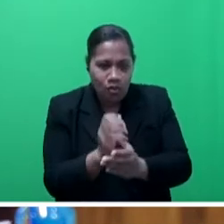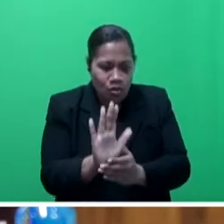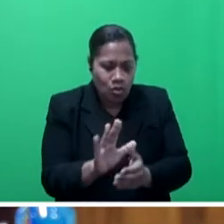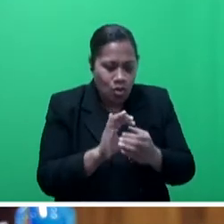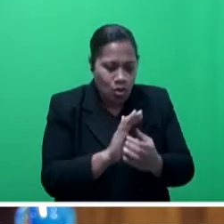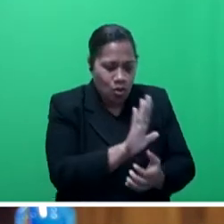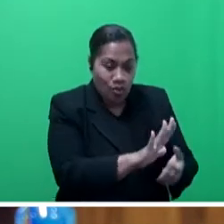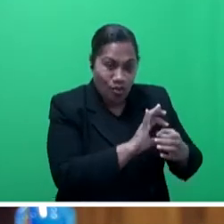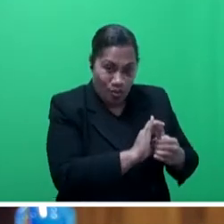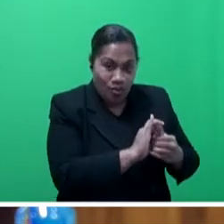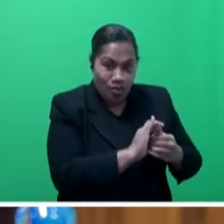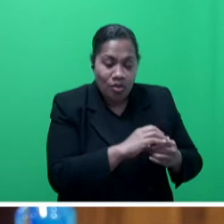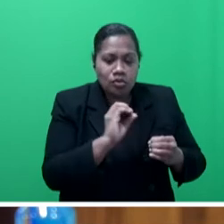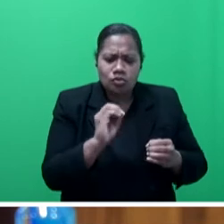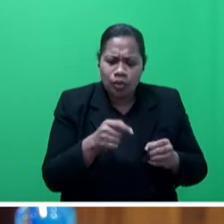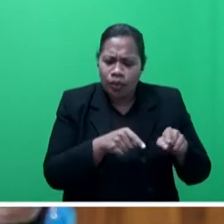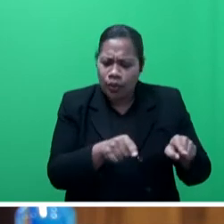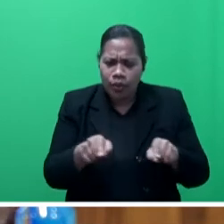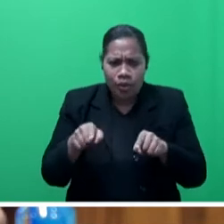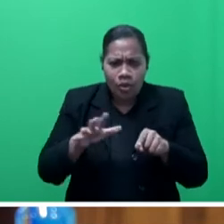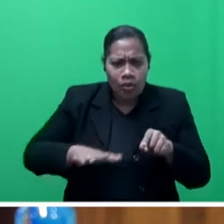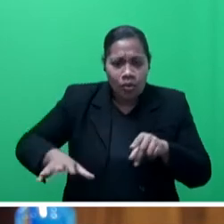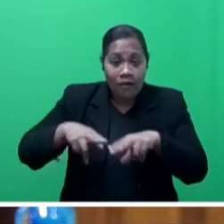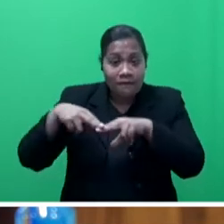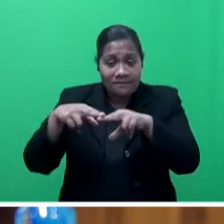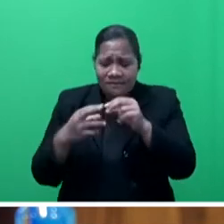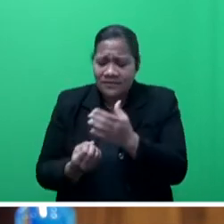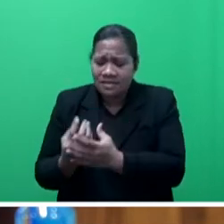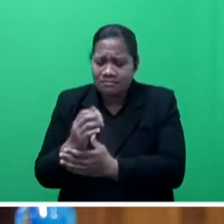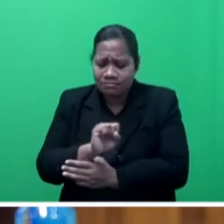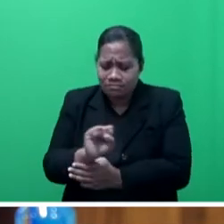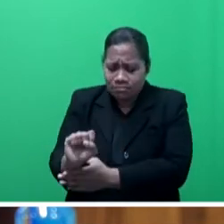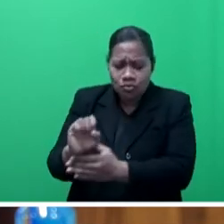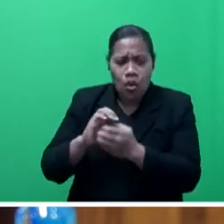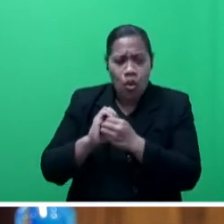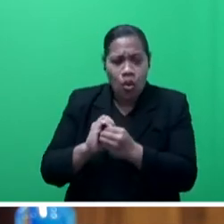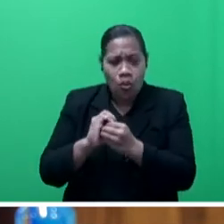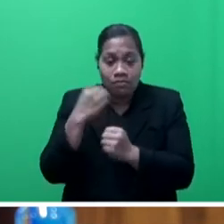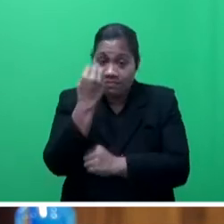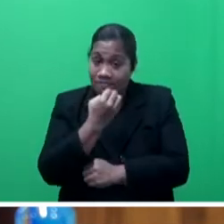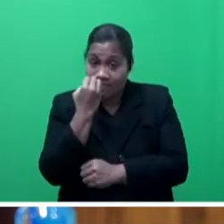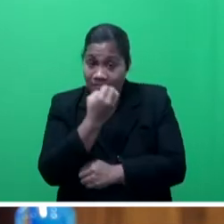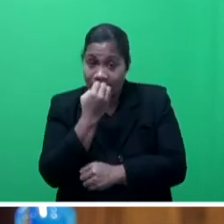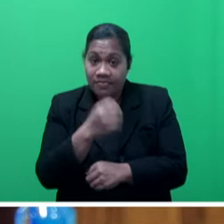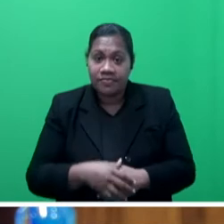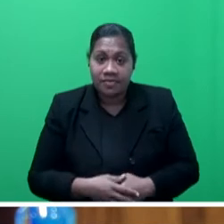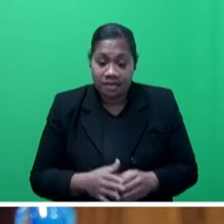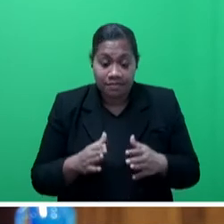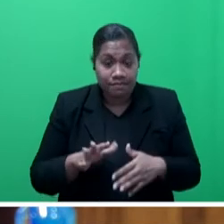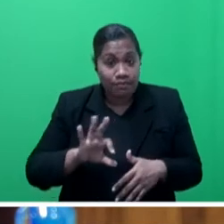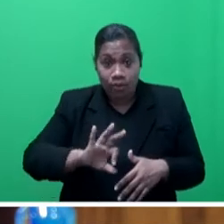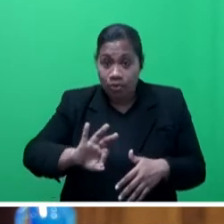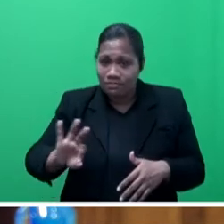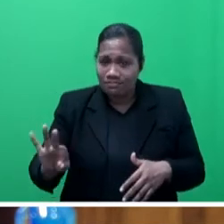mobilization of households throughout Fiji in terms of growing their own food. And Mr. Speaker said that dust has not settled yet with